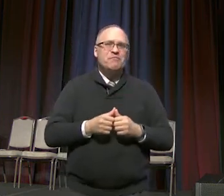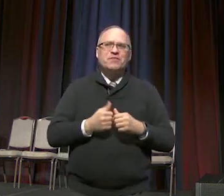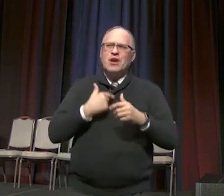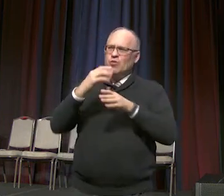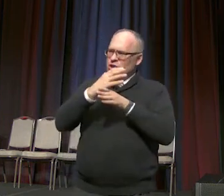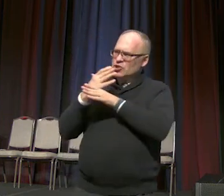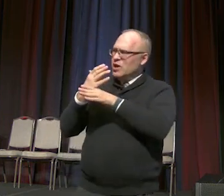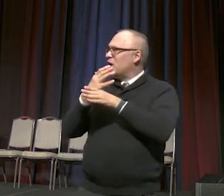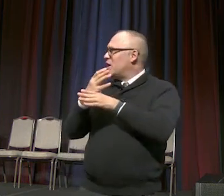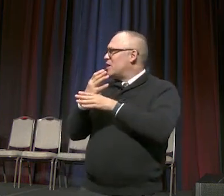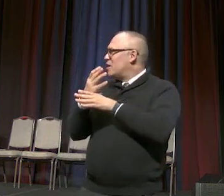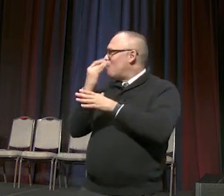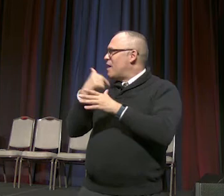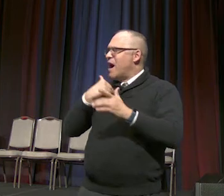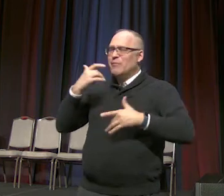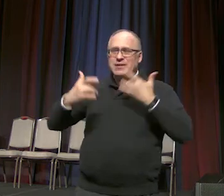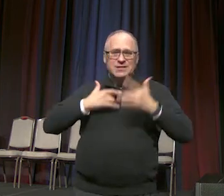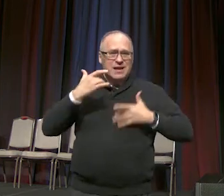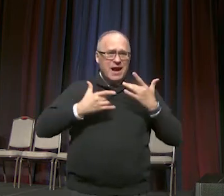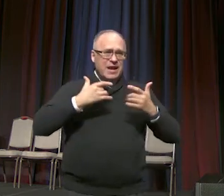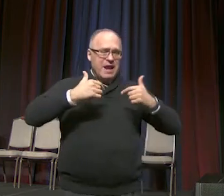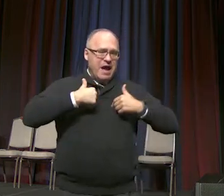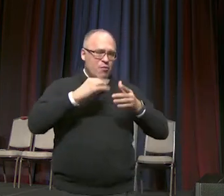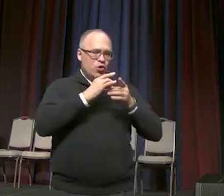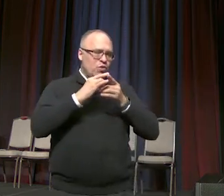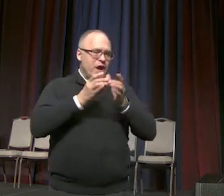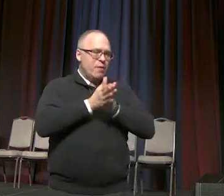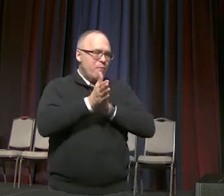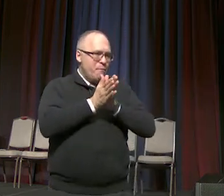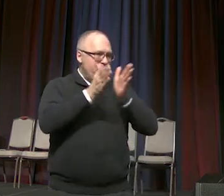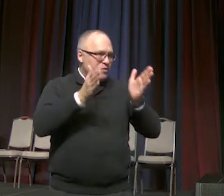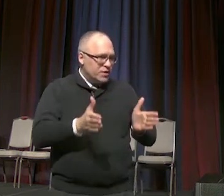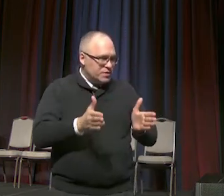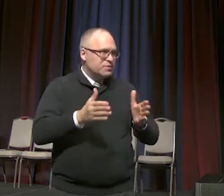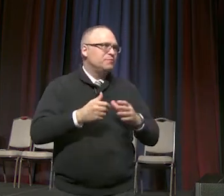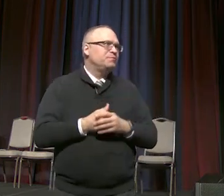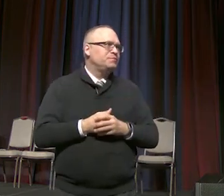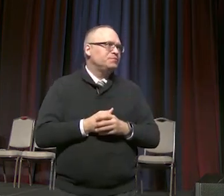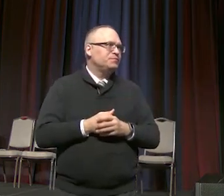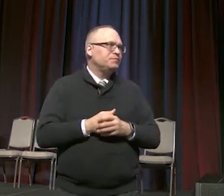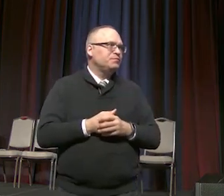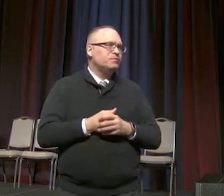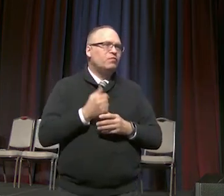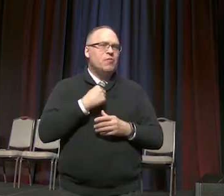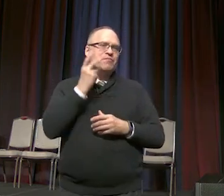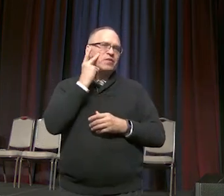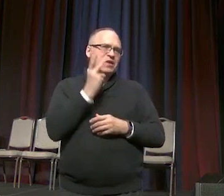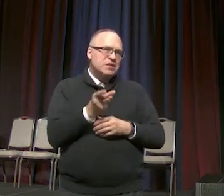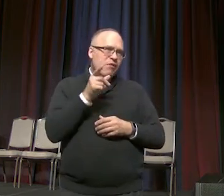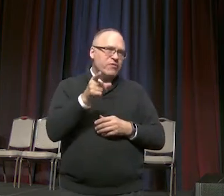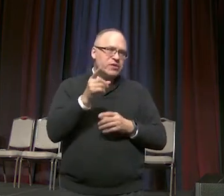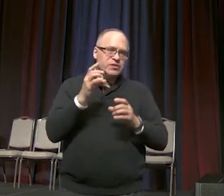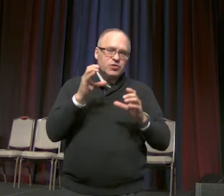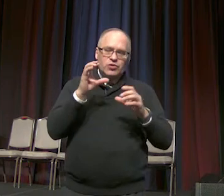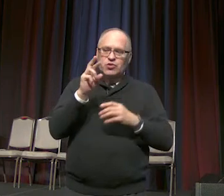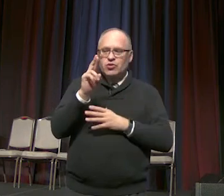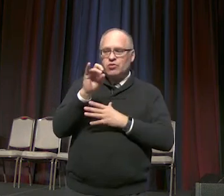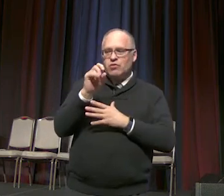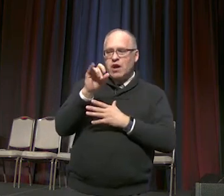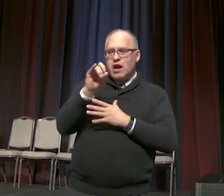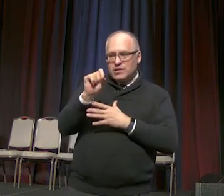excited to be a United Methodist and why I can see through this crisis, in this present moment, a